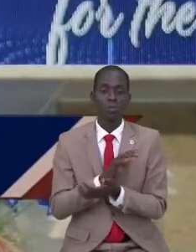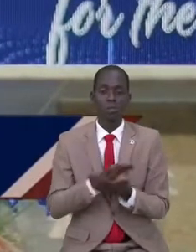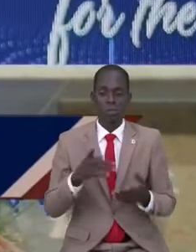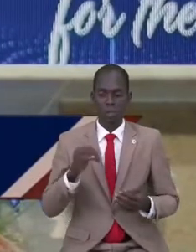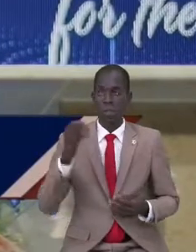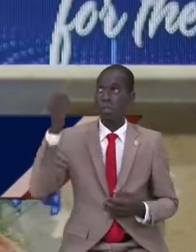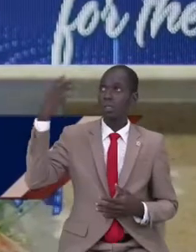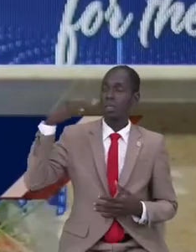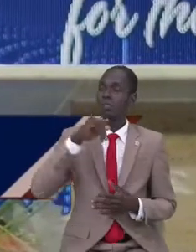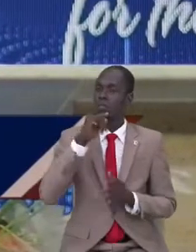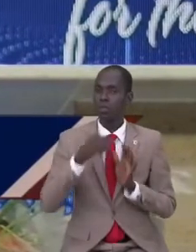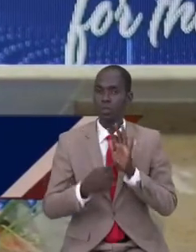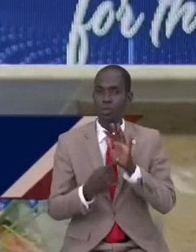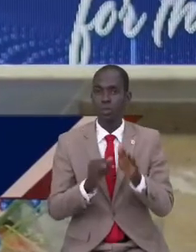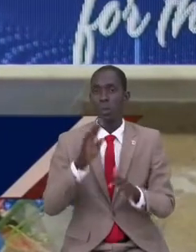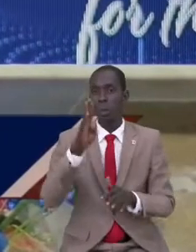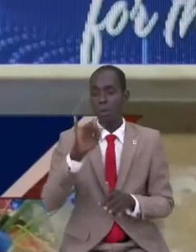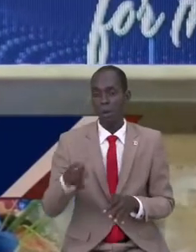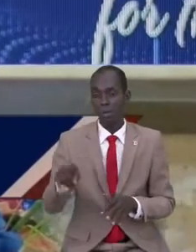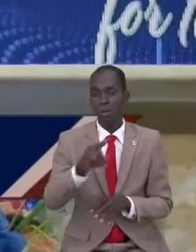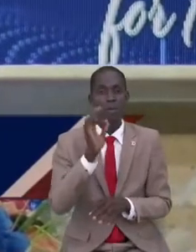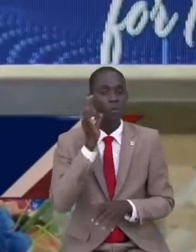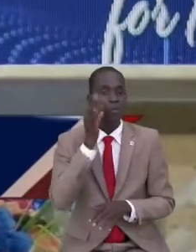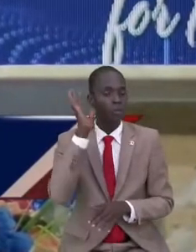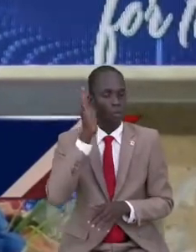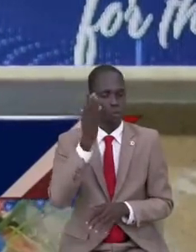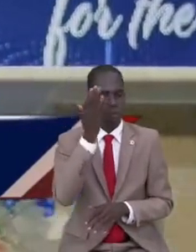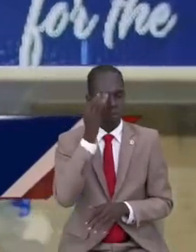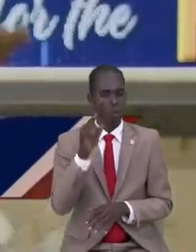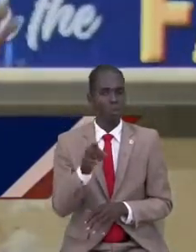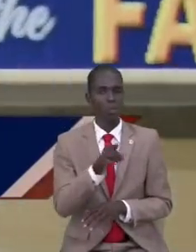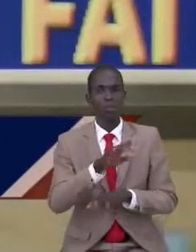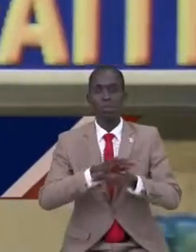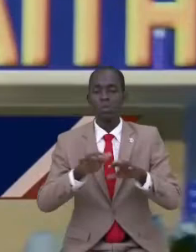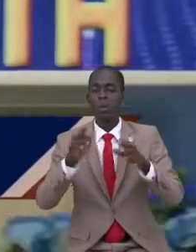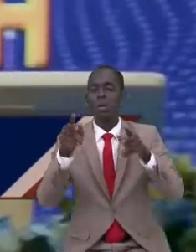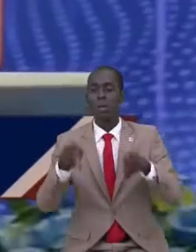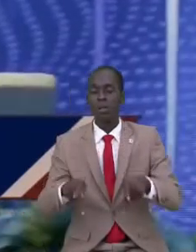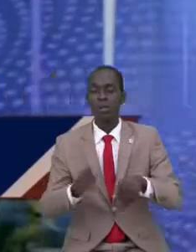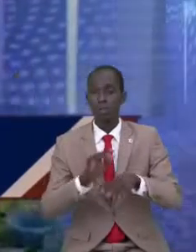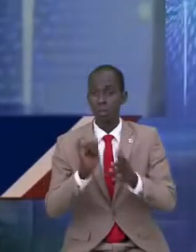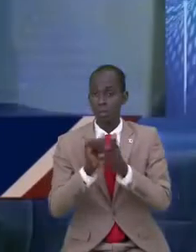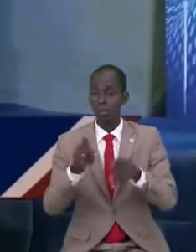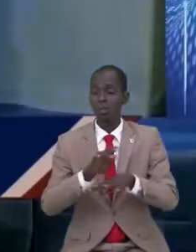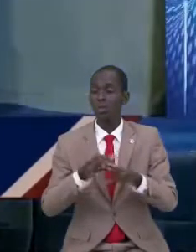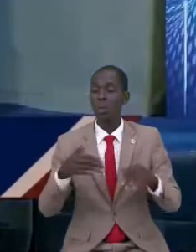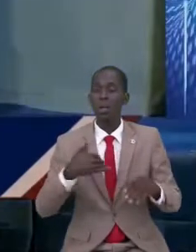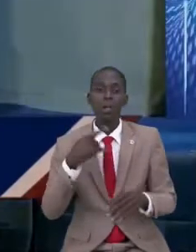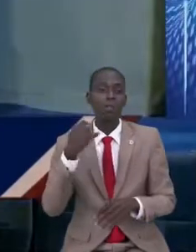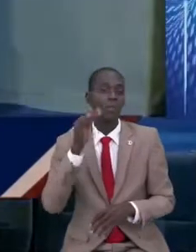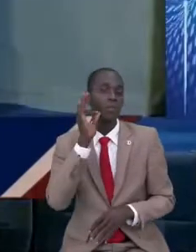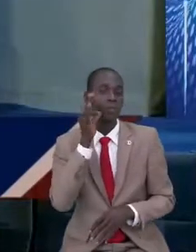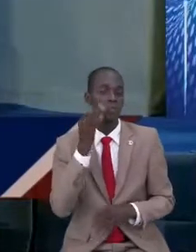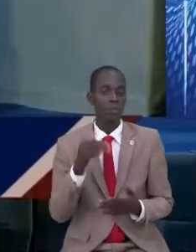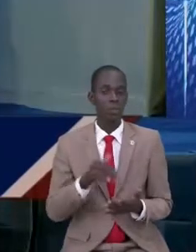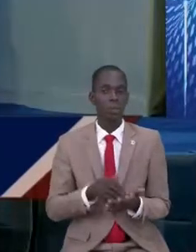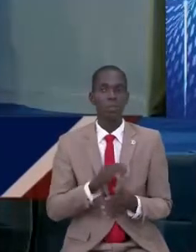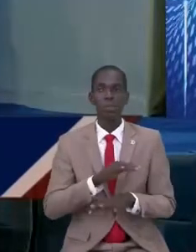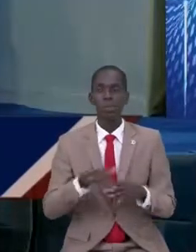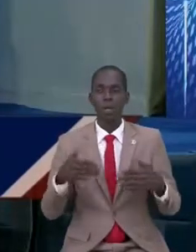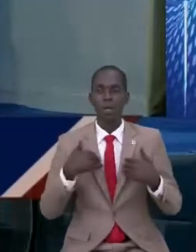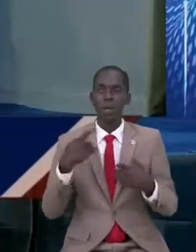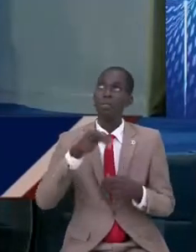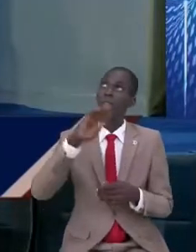but their fruits, ye shall know them. He doesn't have the fruit. He doesn't have the grace.